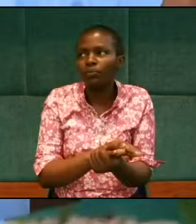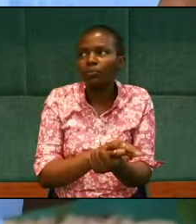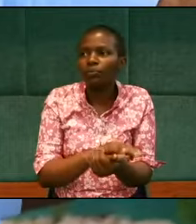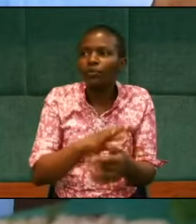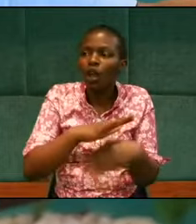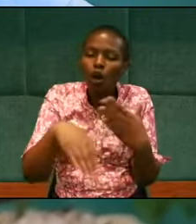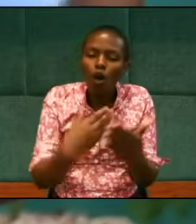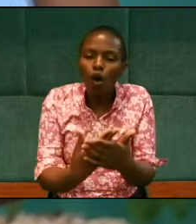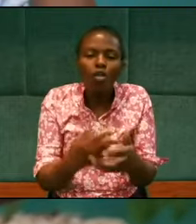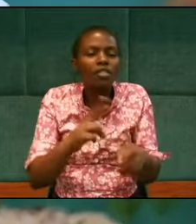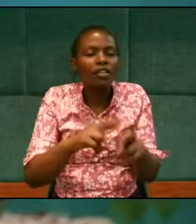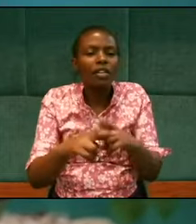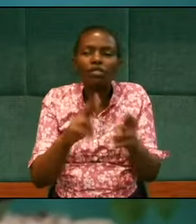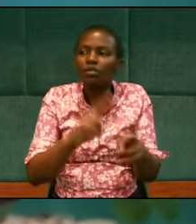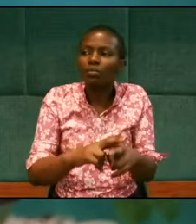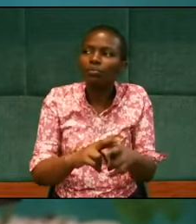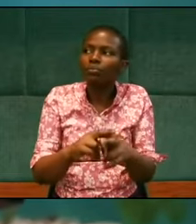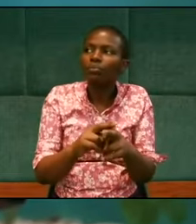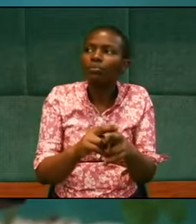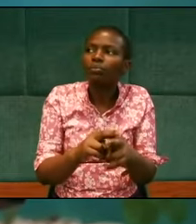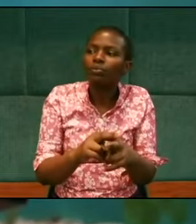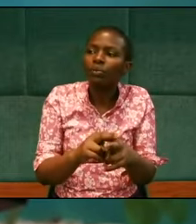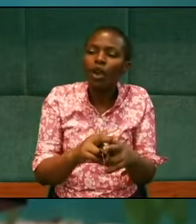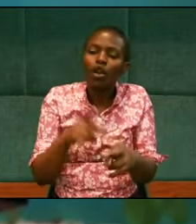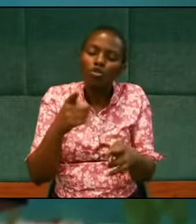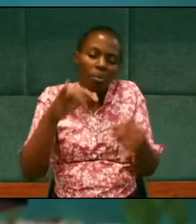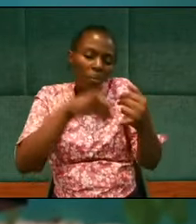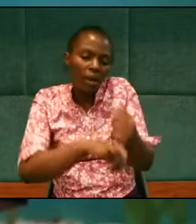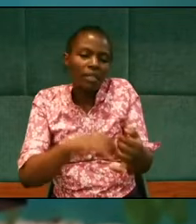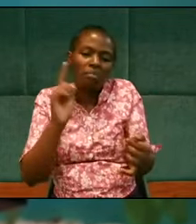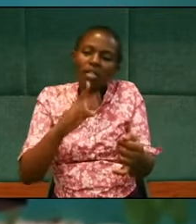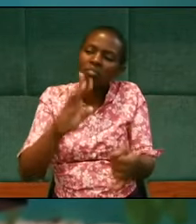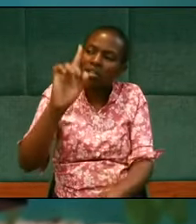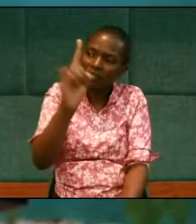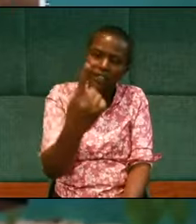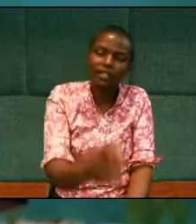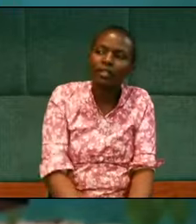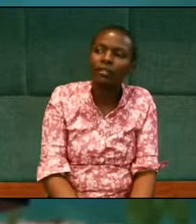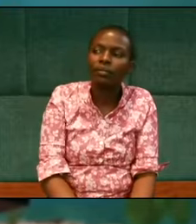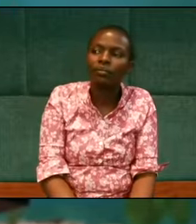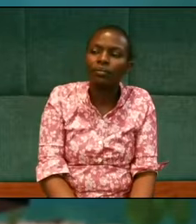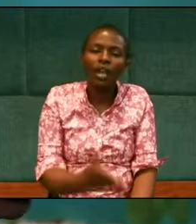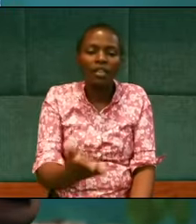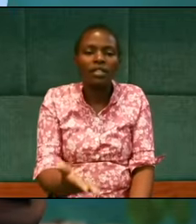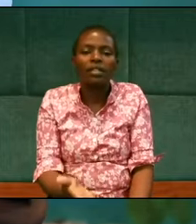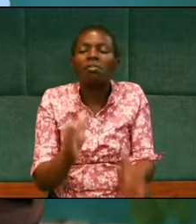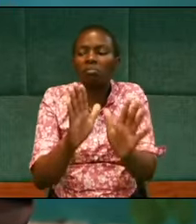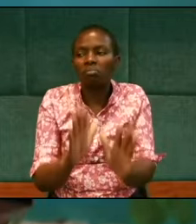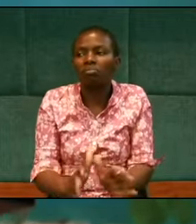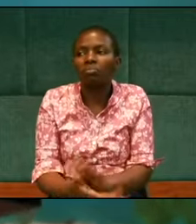All human relationship, your marriage must become the first. It's tough, but this is the reality.